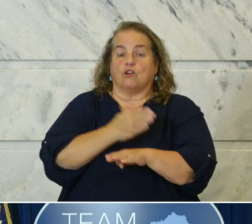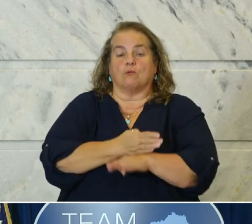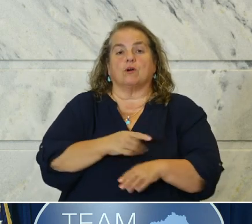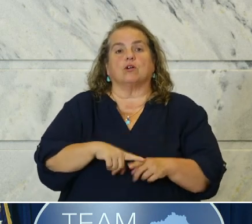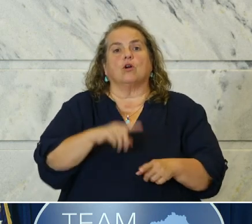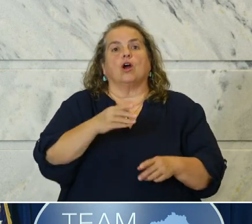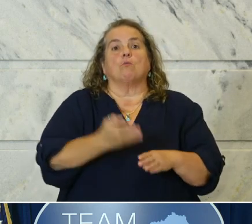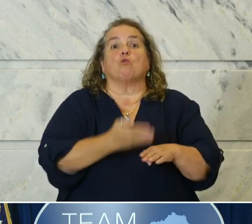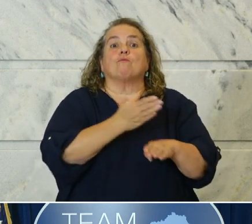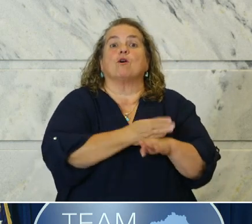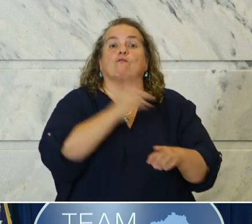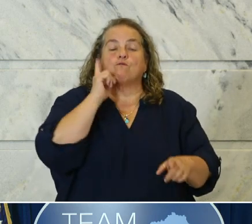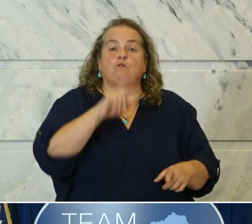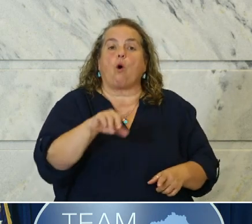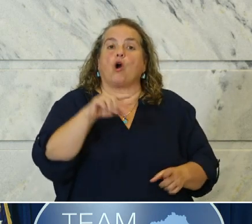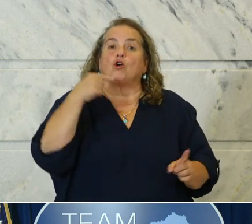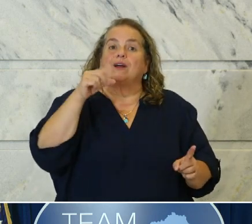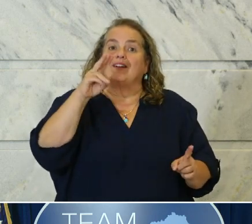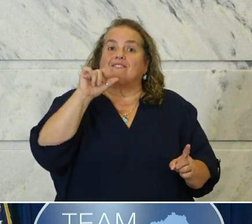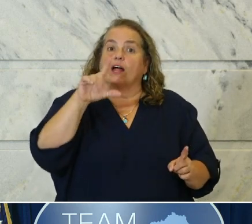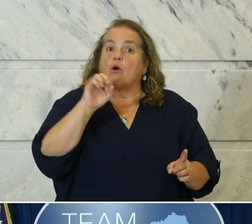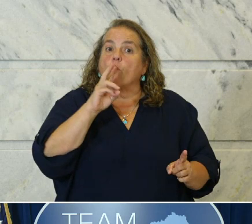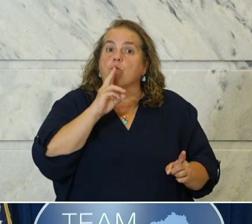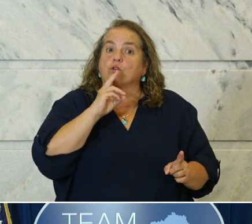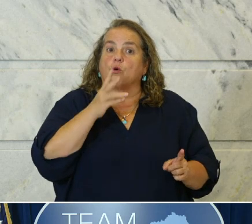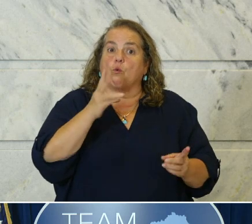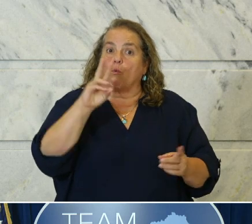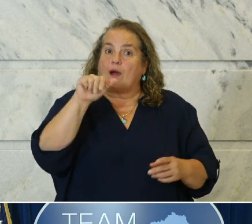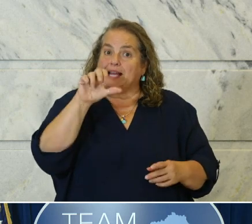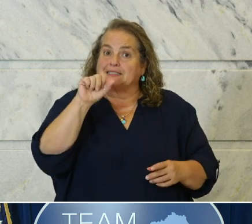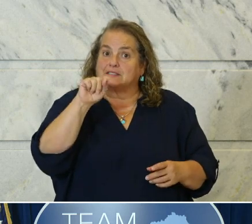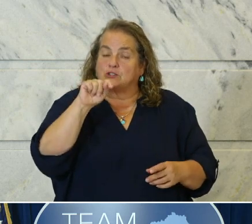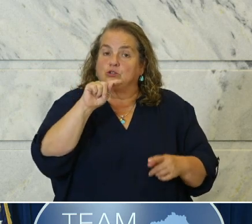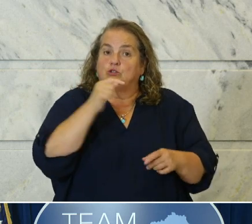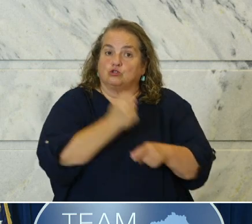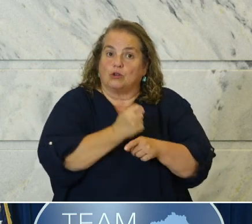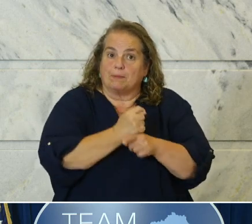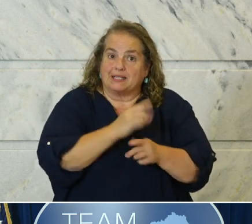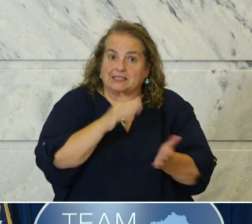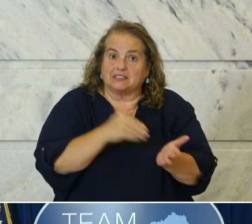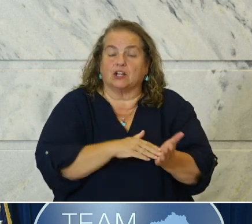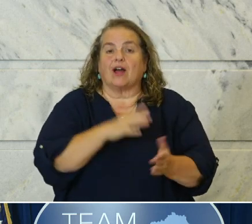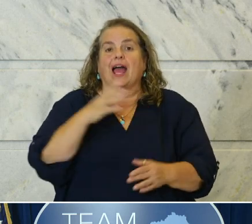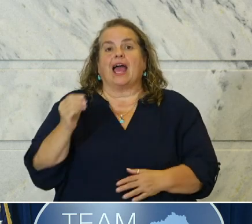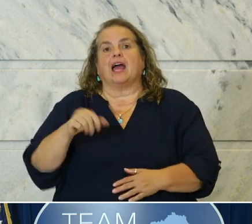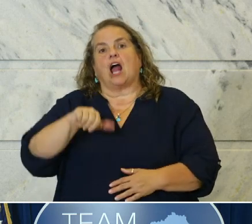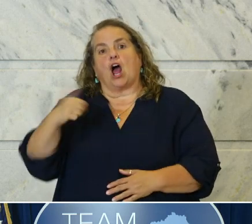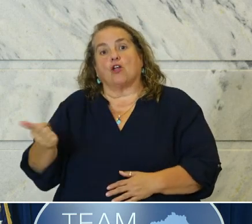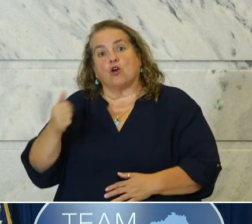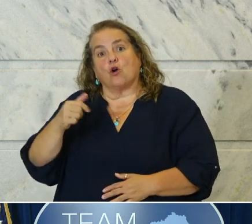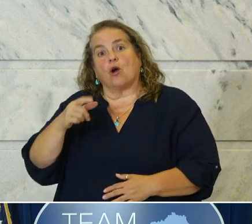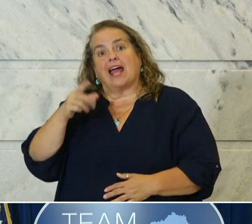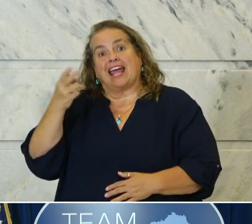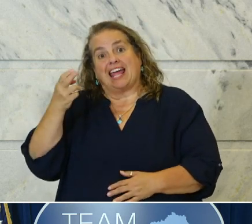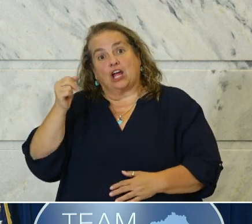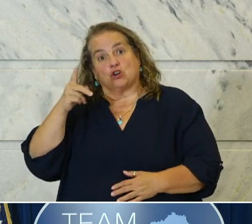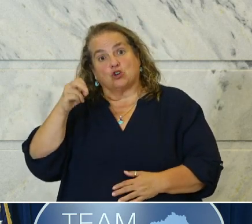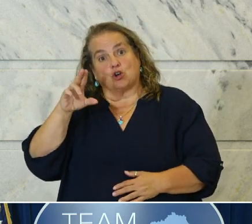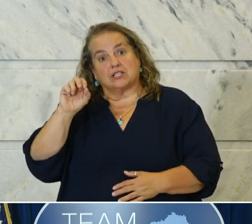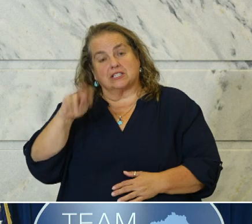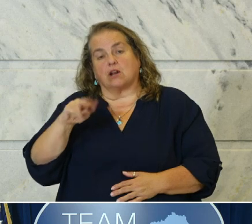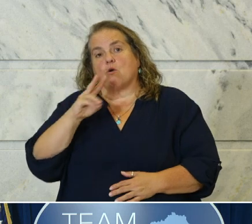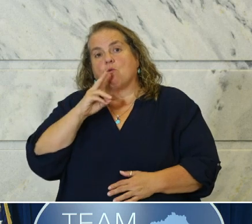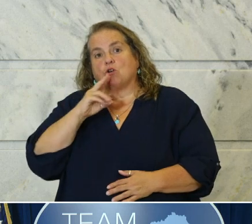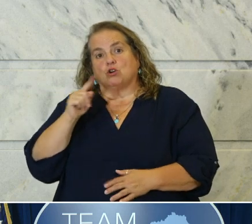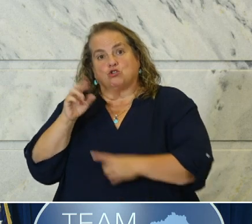Wastewater Treatment Plant in Greenville, the addition of new clear well at the South Water Treatment Plant in Henderson, construction of a